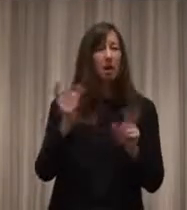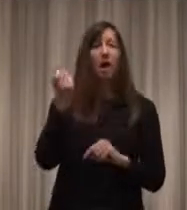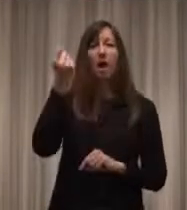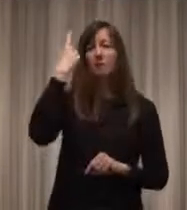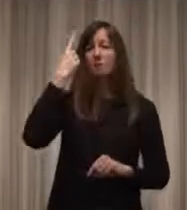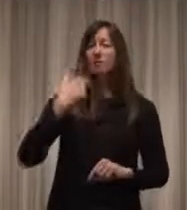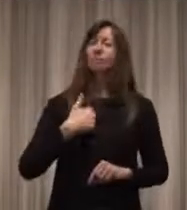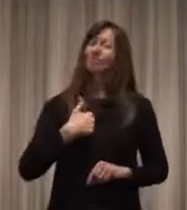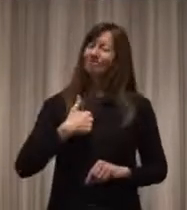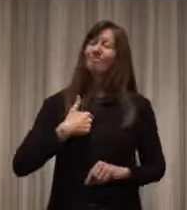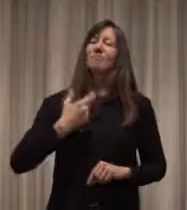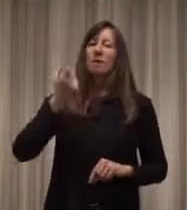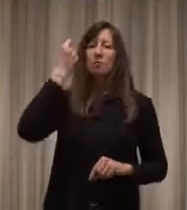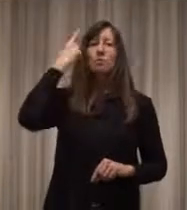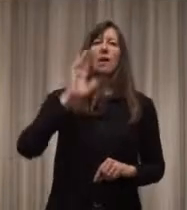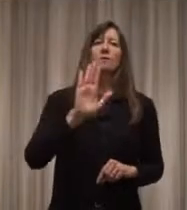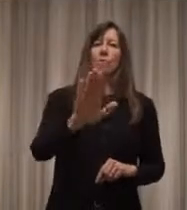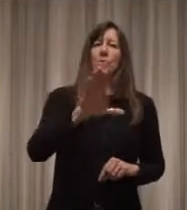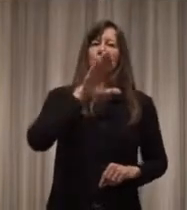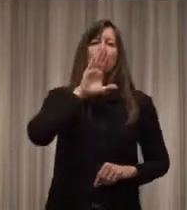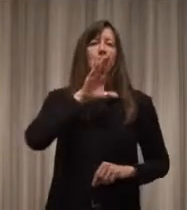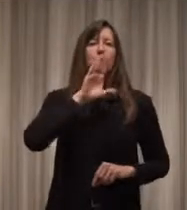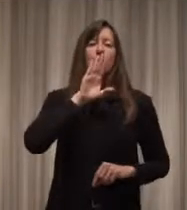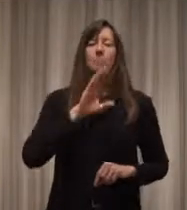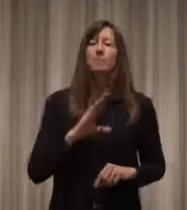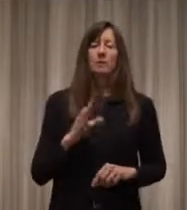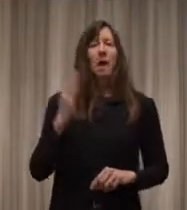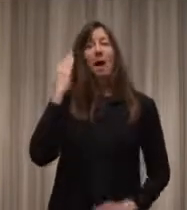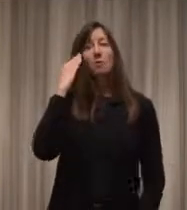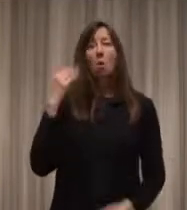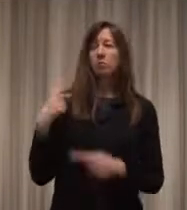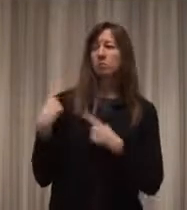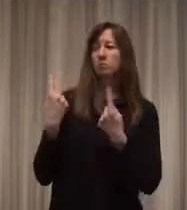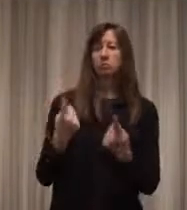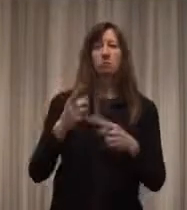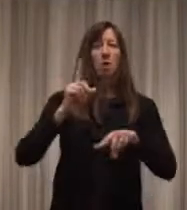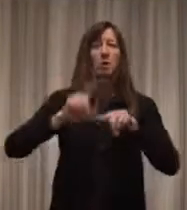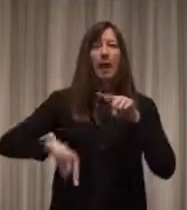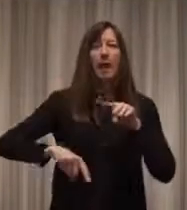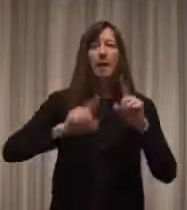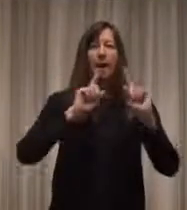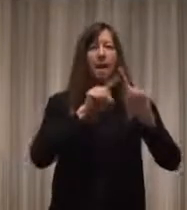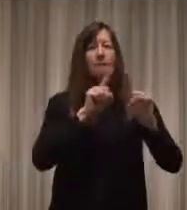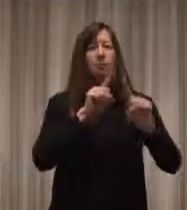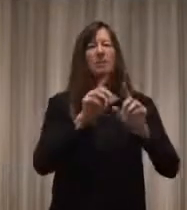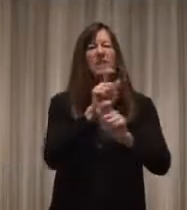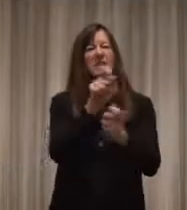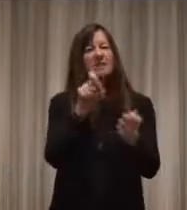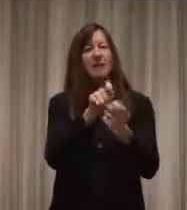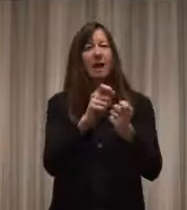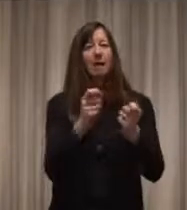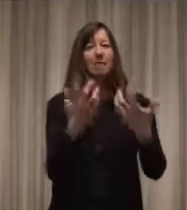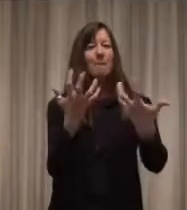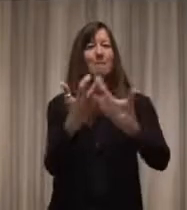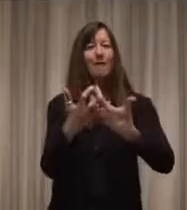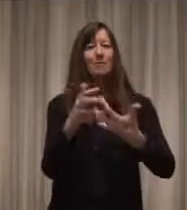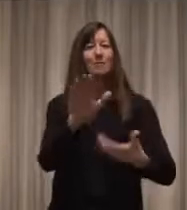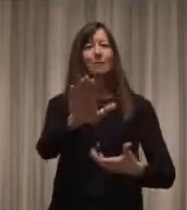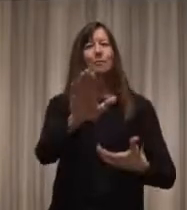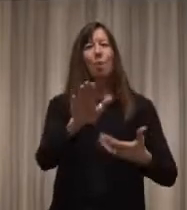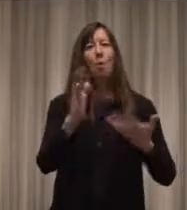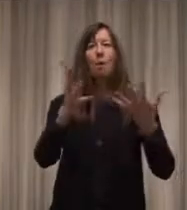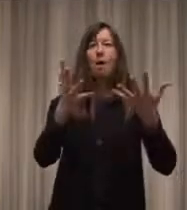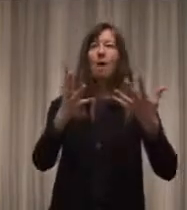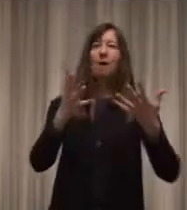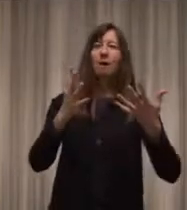may not be able to answer it the way you want, but we'll always tell you what's going on. You can sign up for